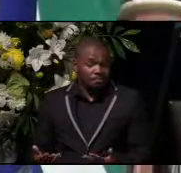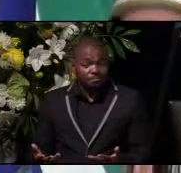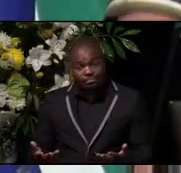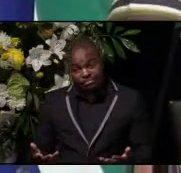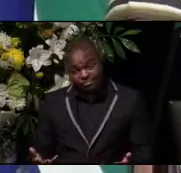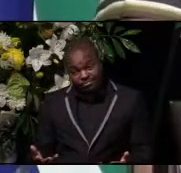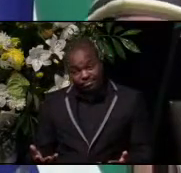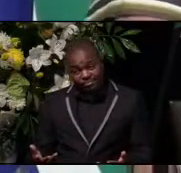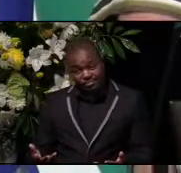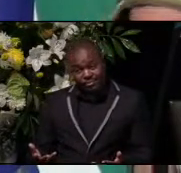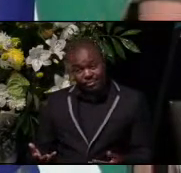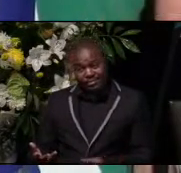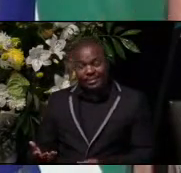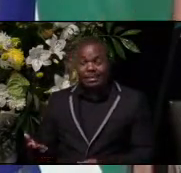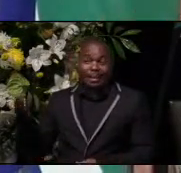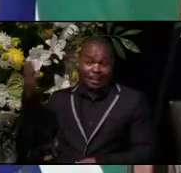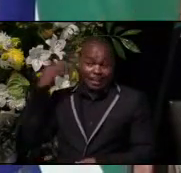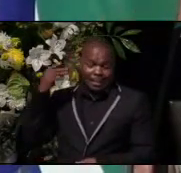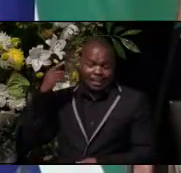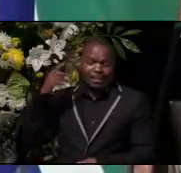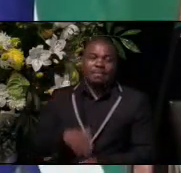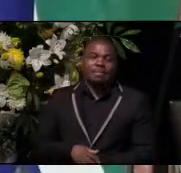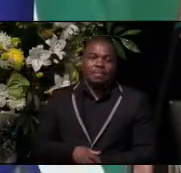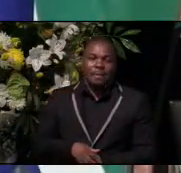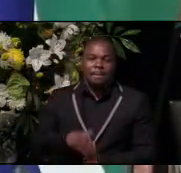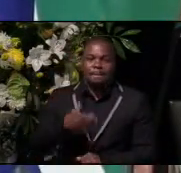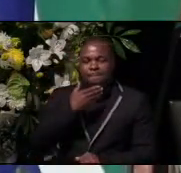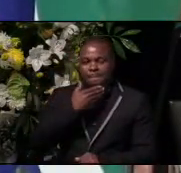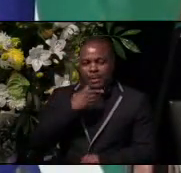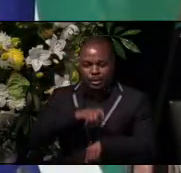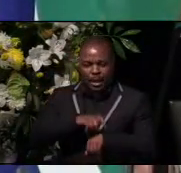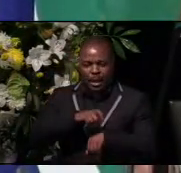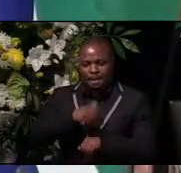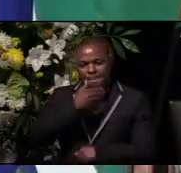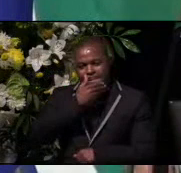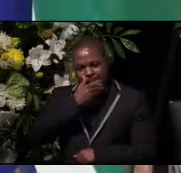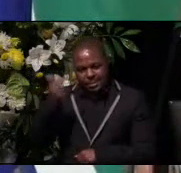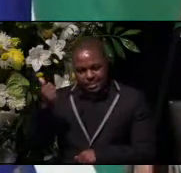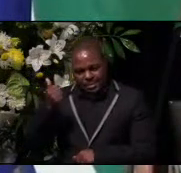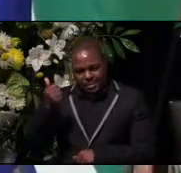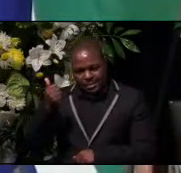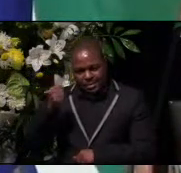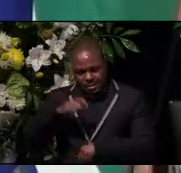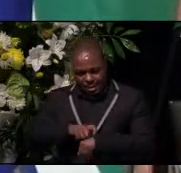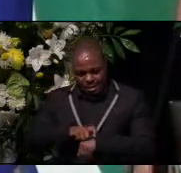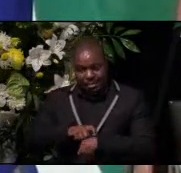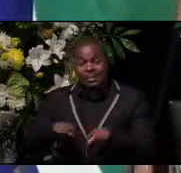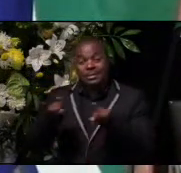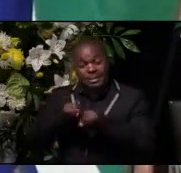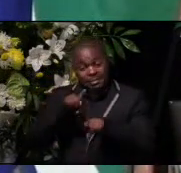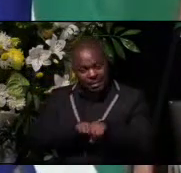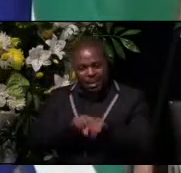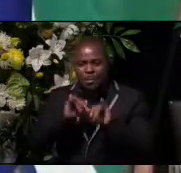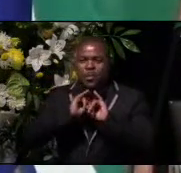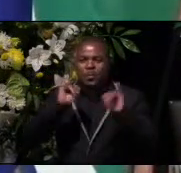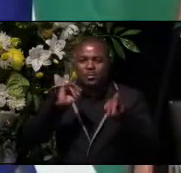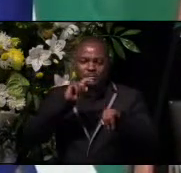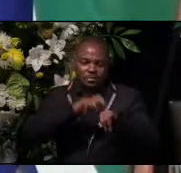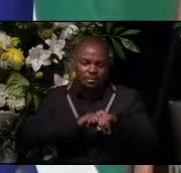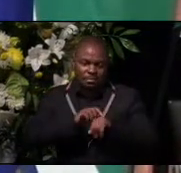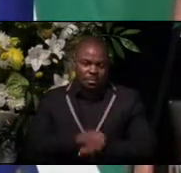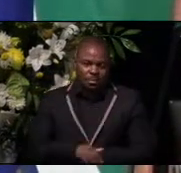so it was the best of times and yet it was the west of times